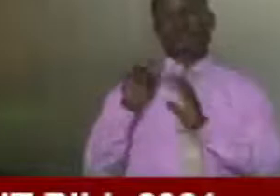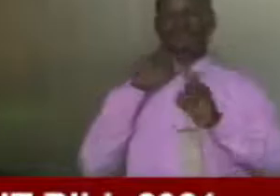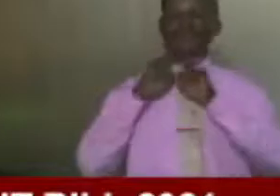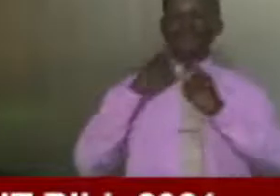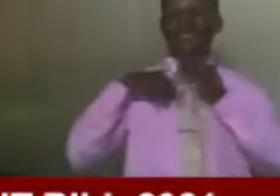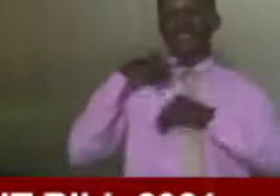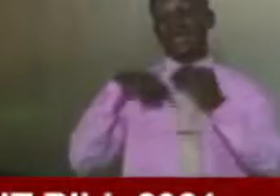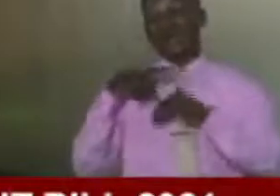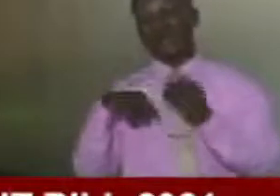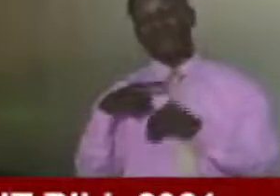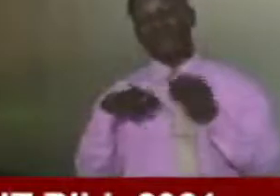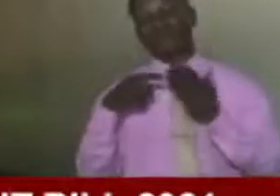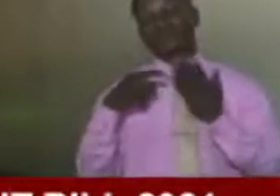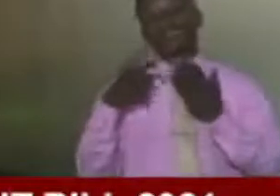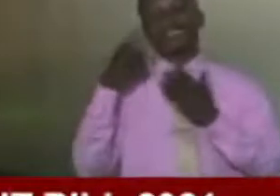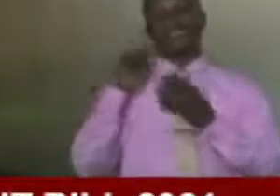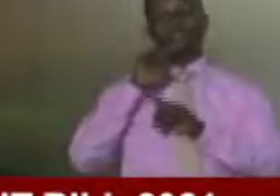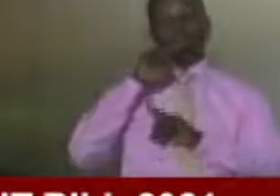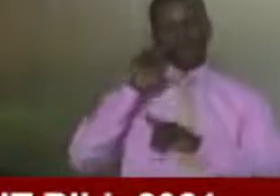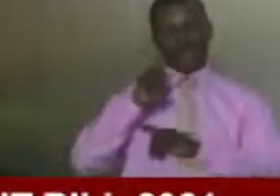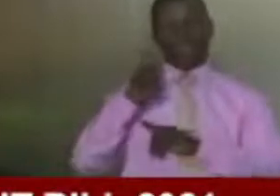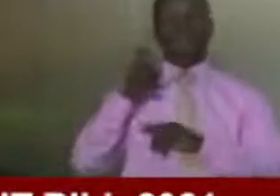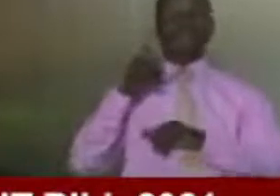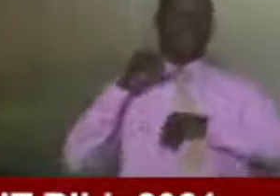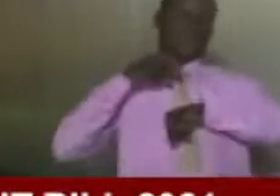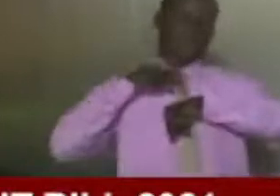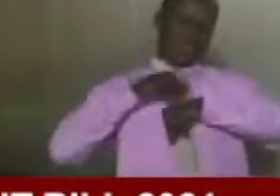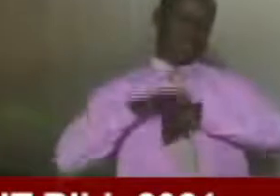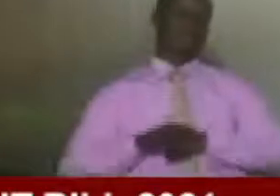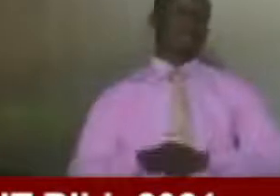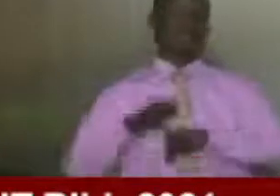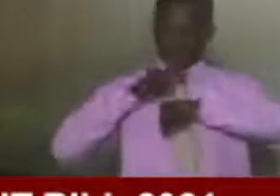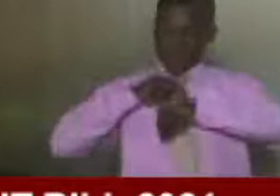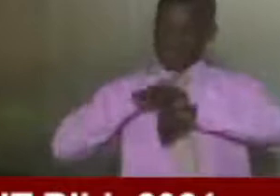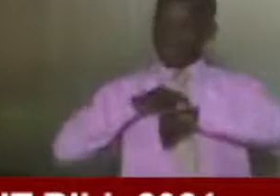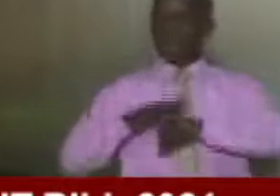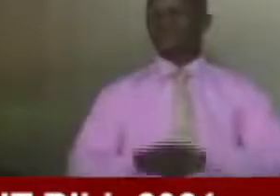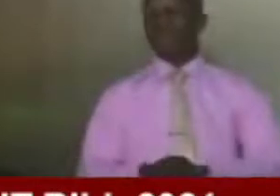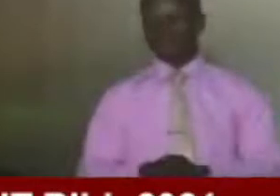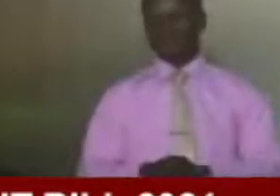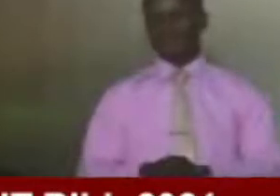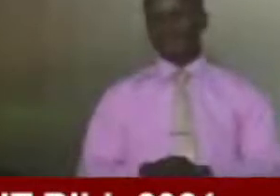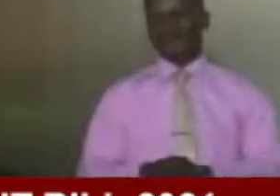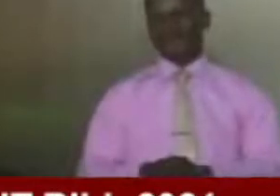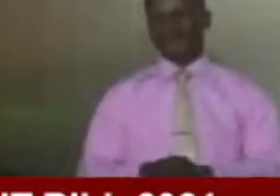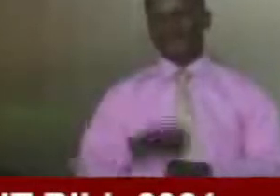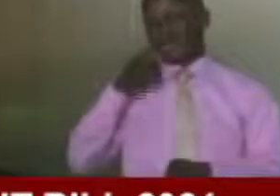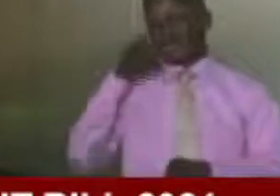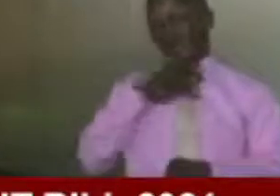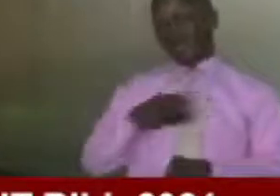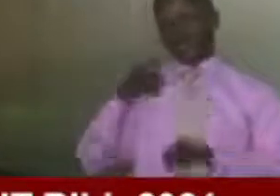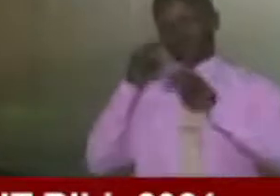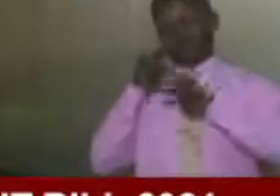about the question of time. You know, time is central to the discourse that we're having. And in looking at